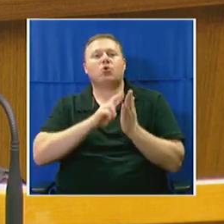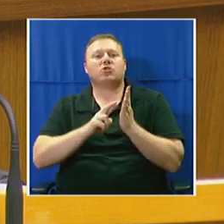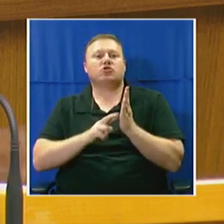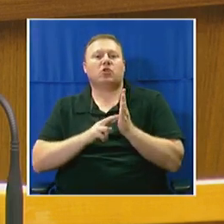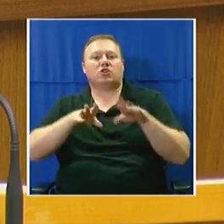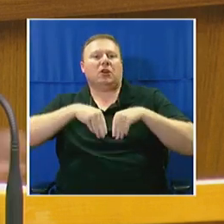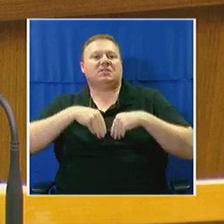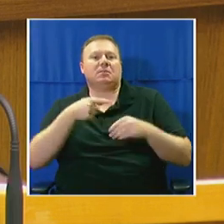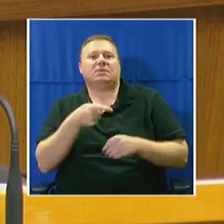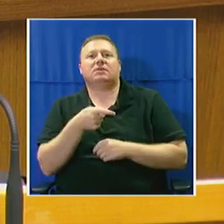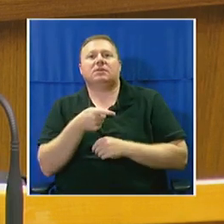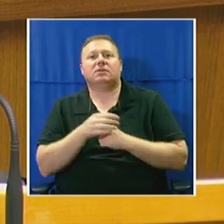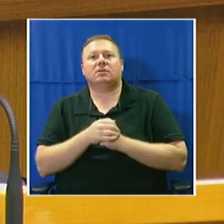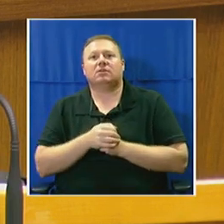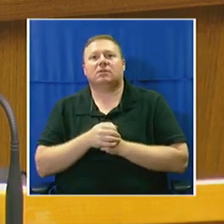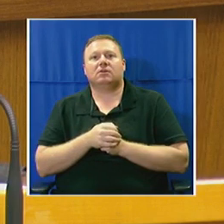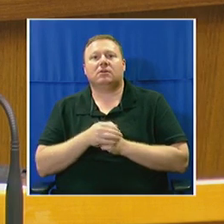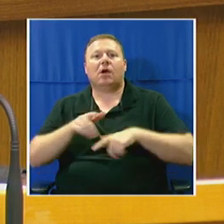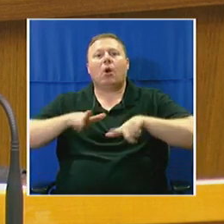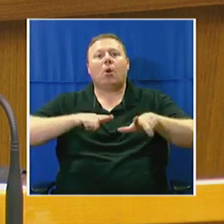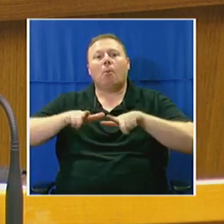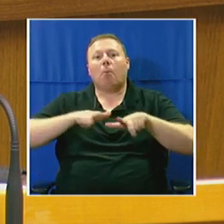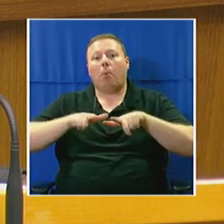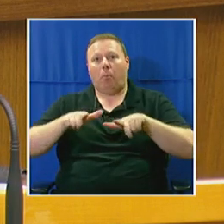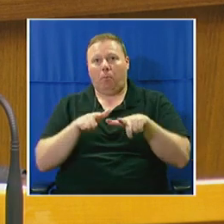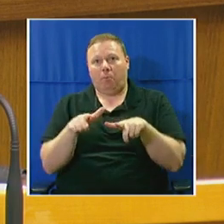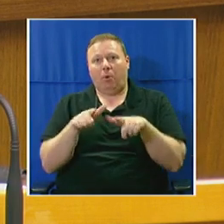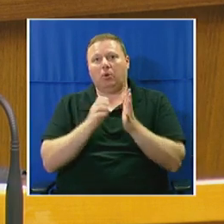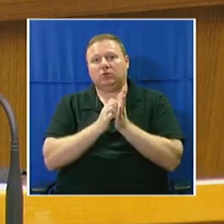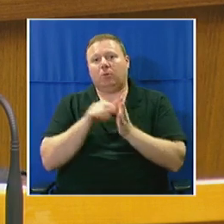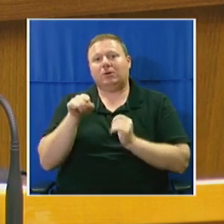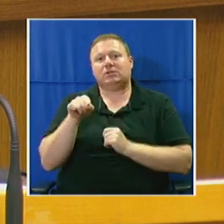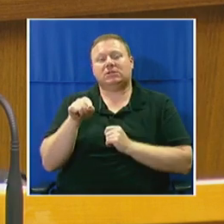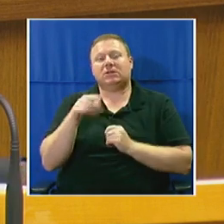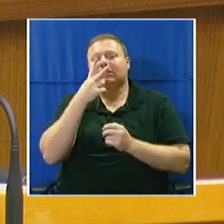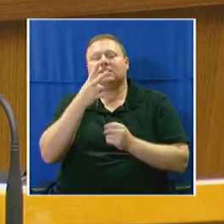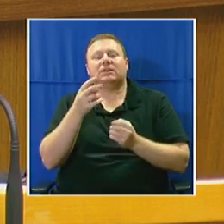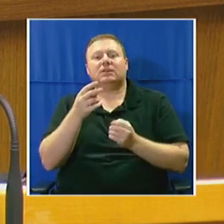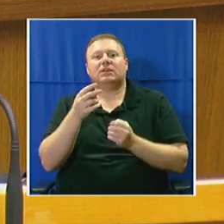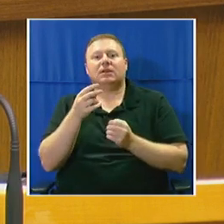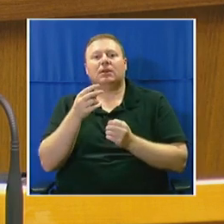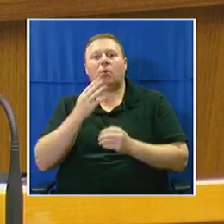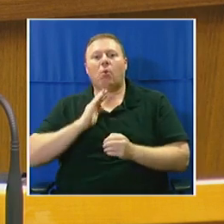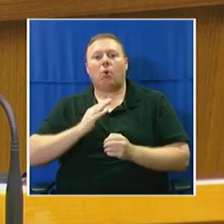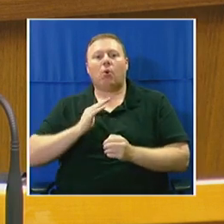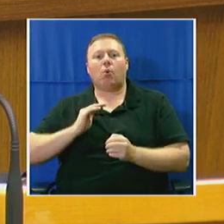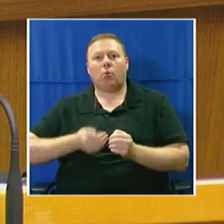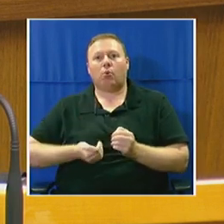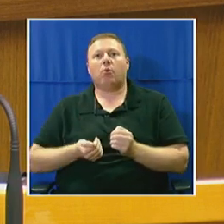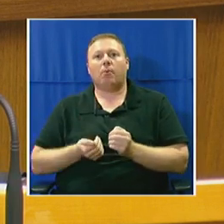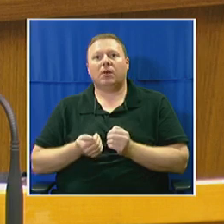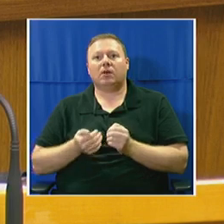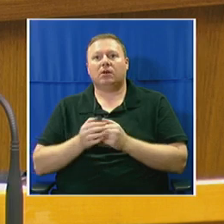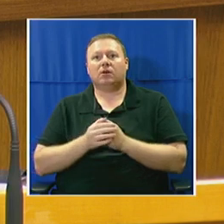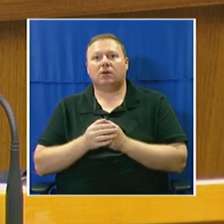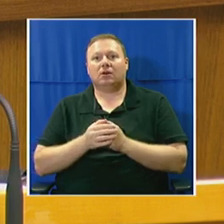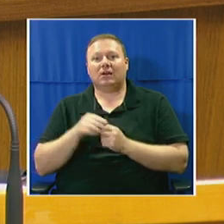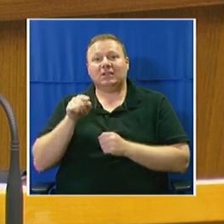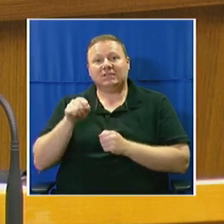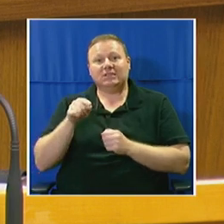of natal we heard about a murder of a te a te of art who was killed Alle for refusing to approve a